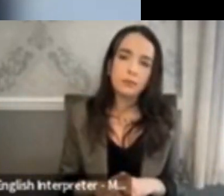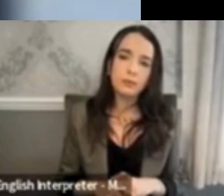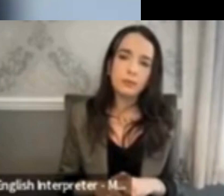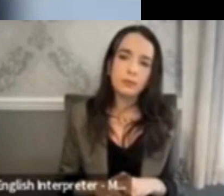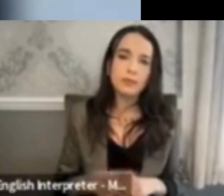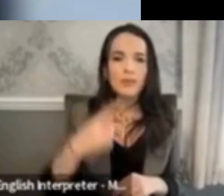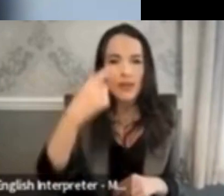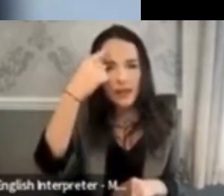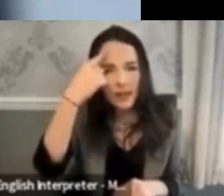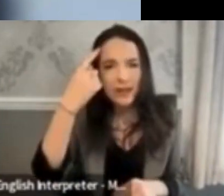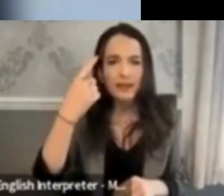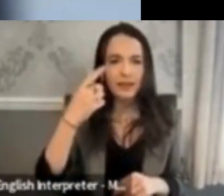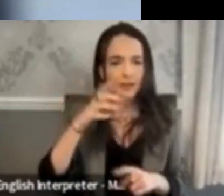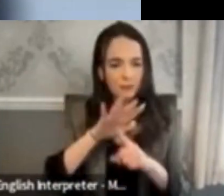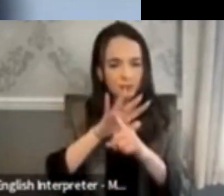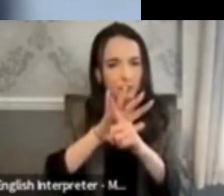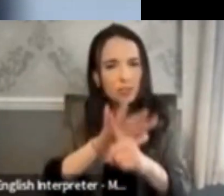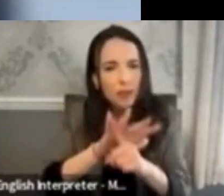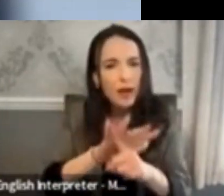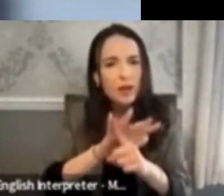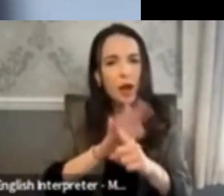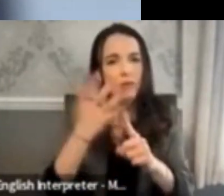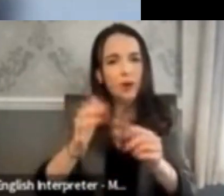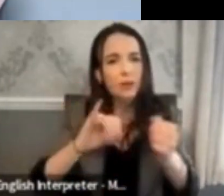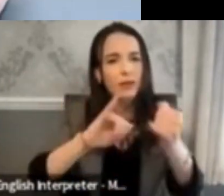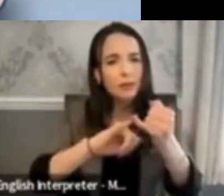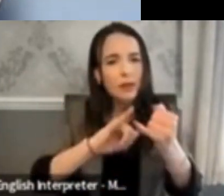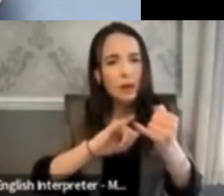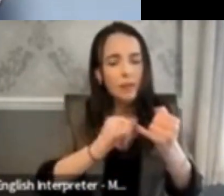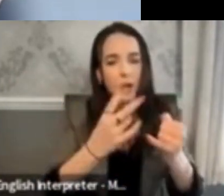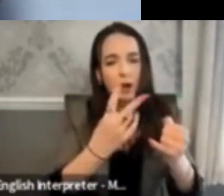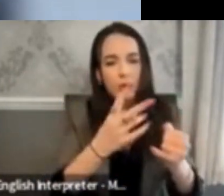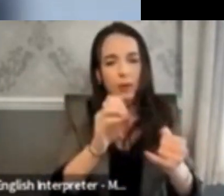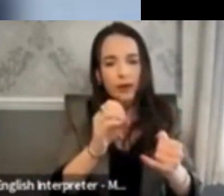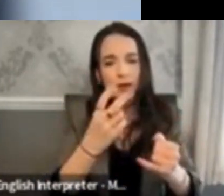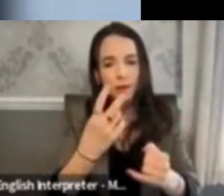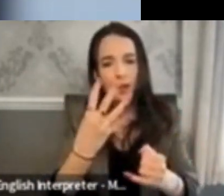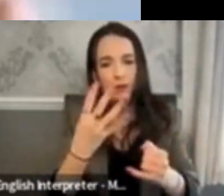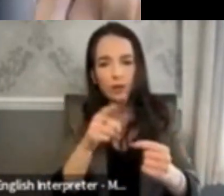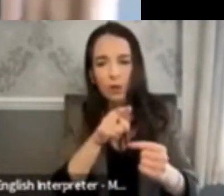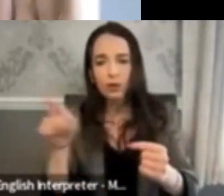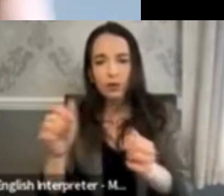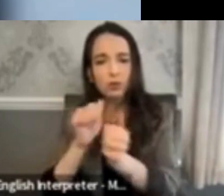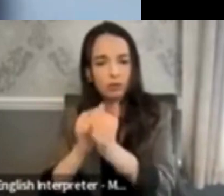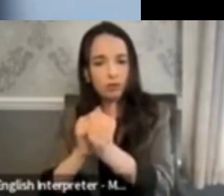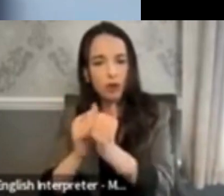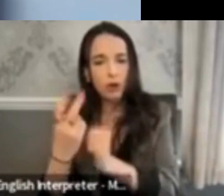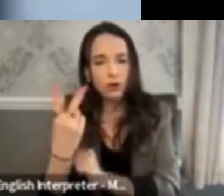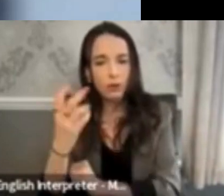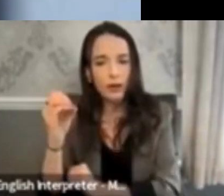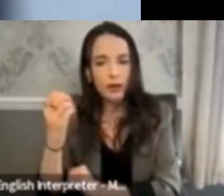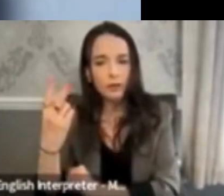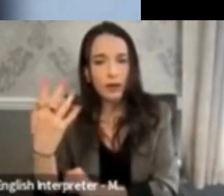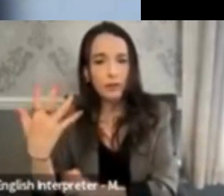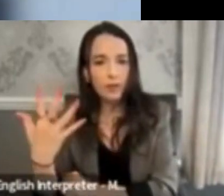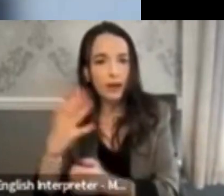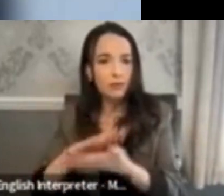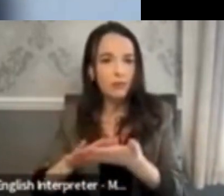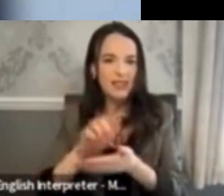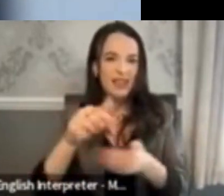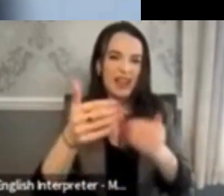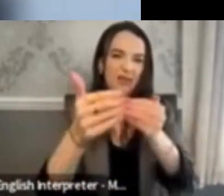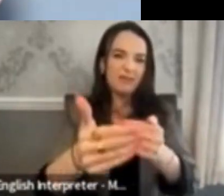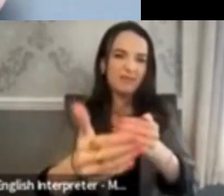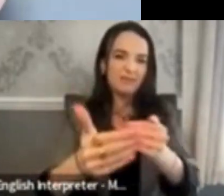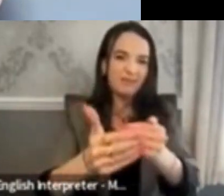scale of the pressure for September 2024 to March 2025, which essentially covers that remaining period that the